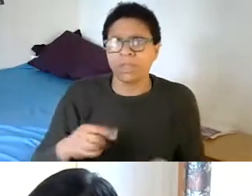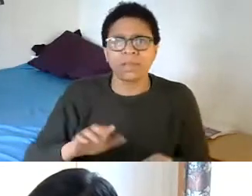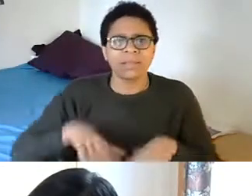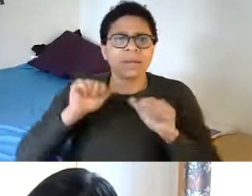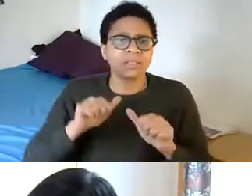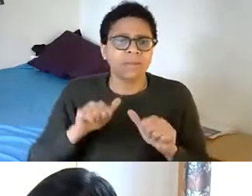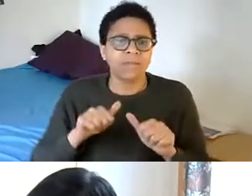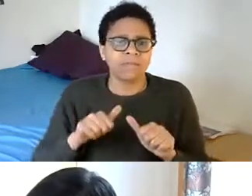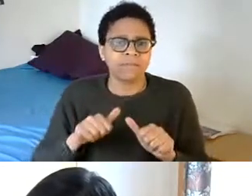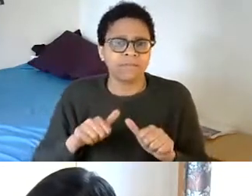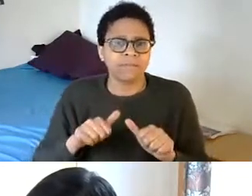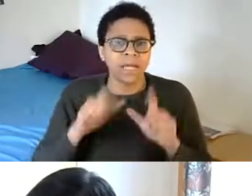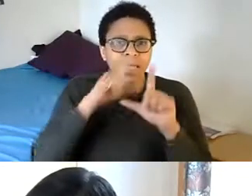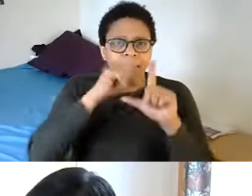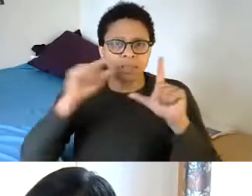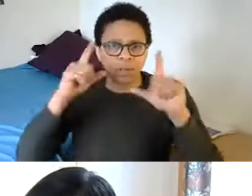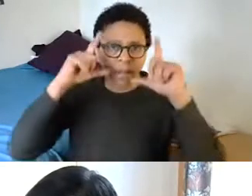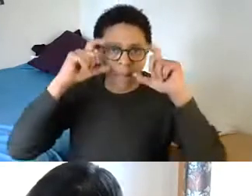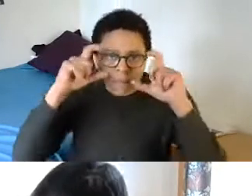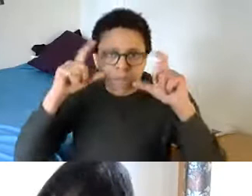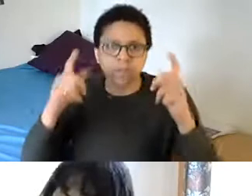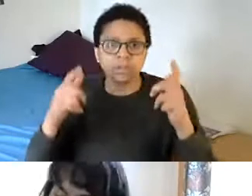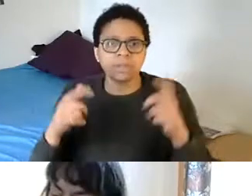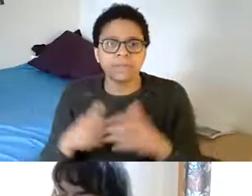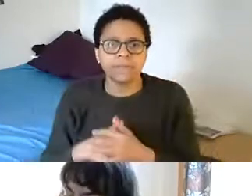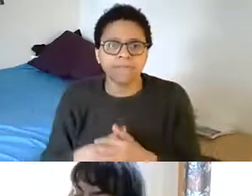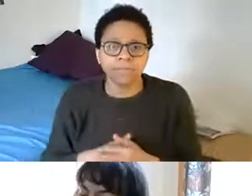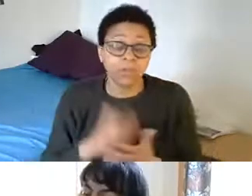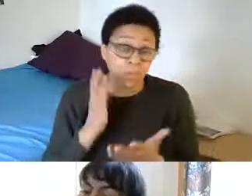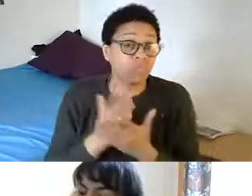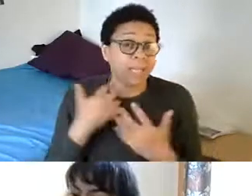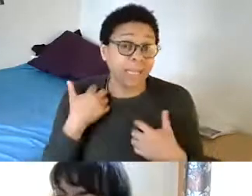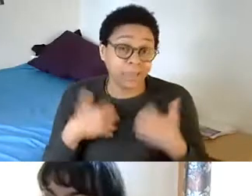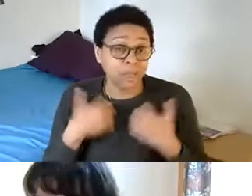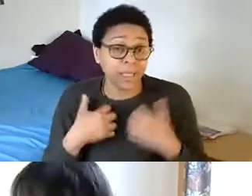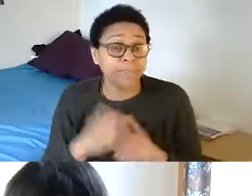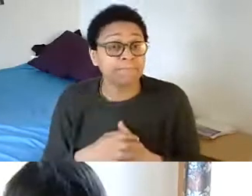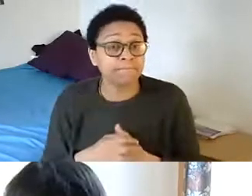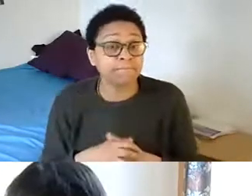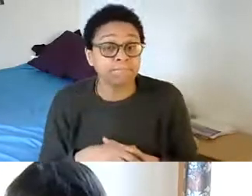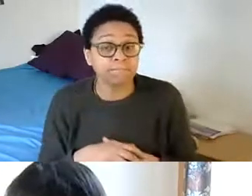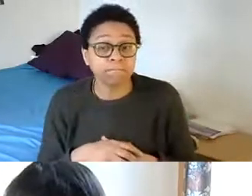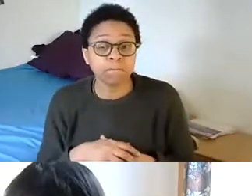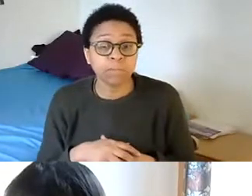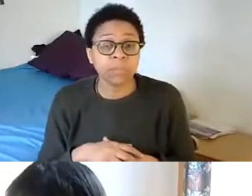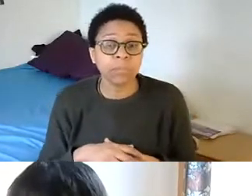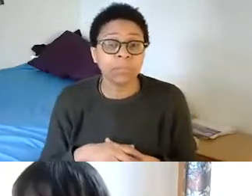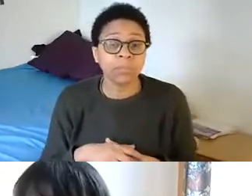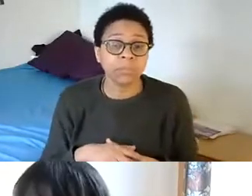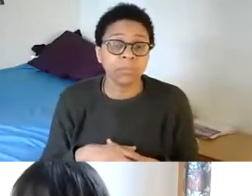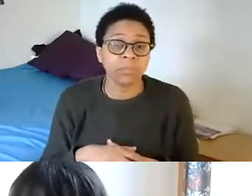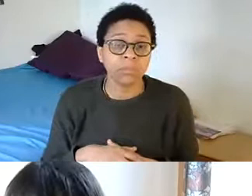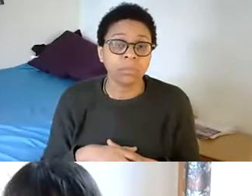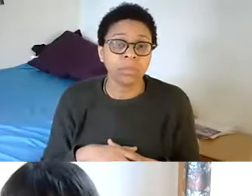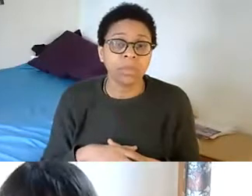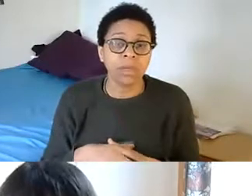first digital cameras and things like that. So it was all quite interesting. And what I ended up doing was I ended